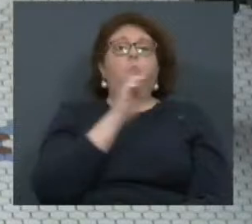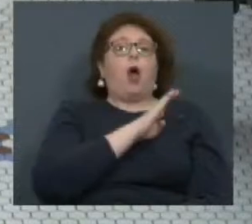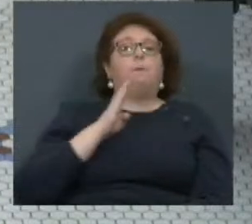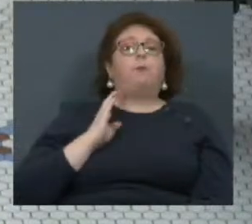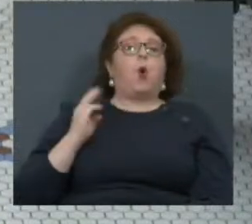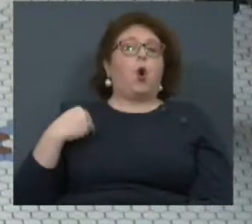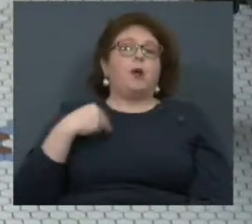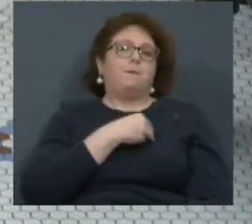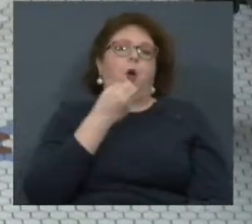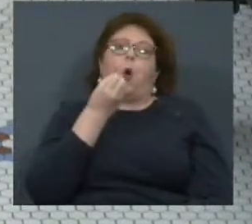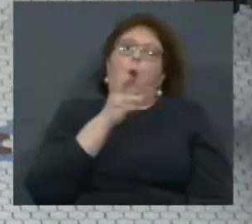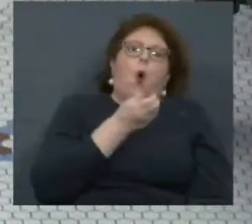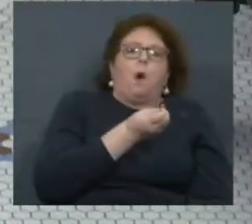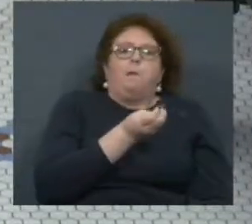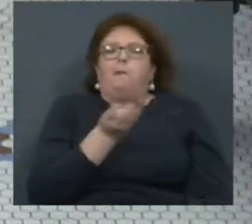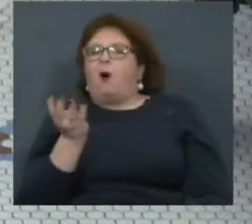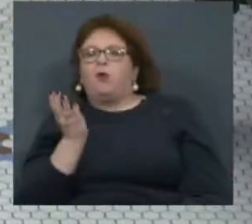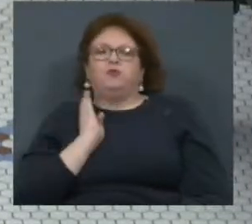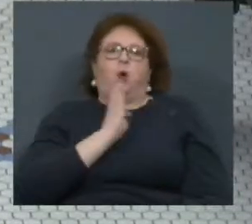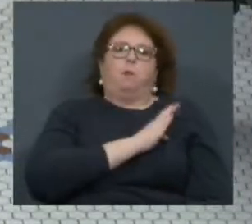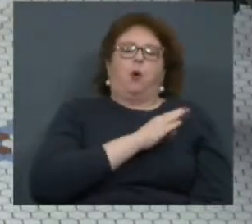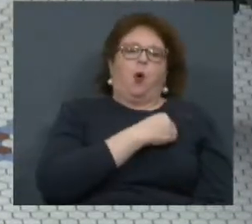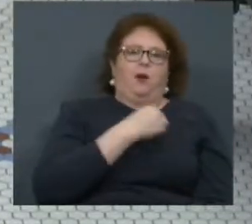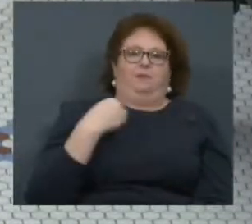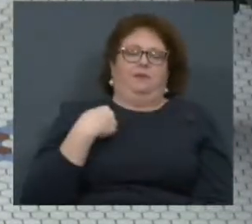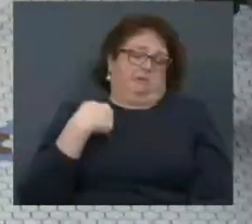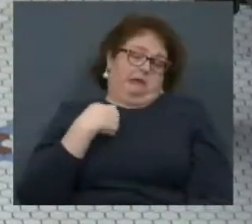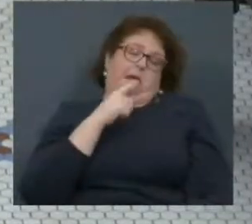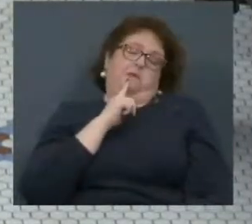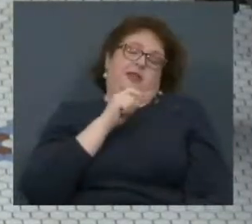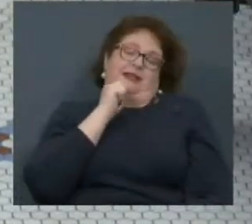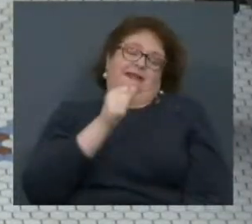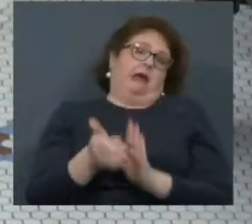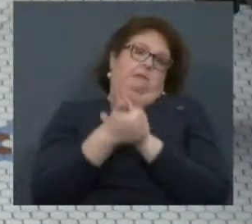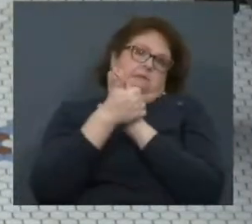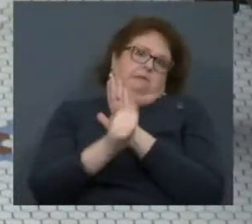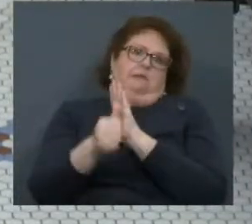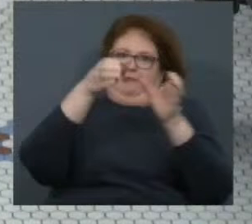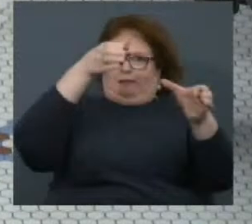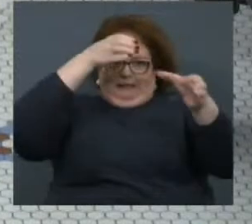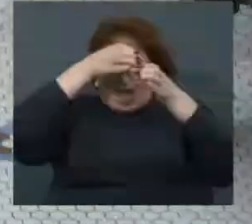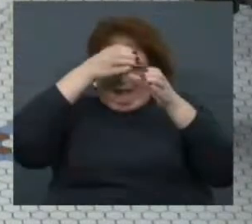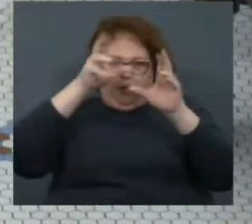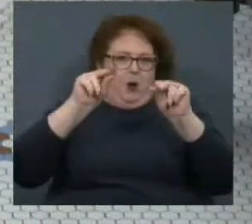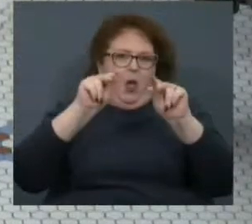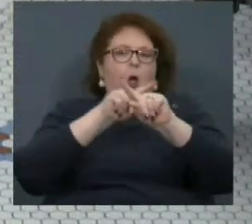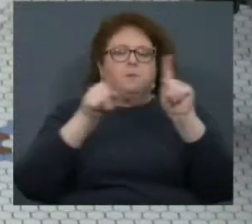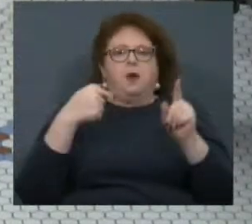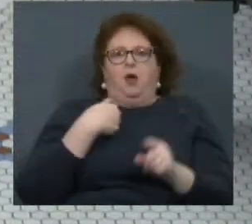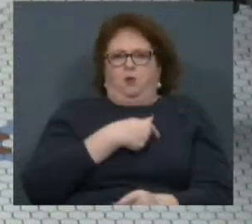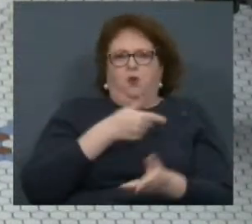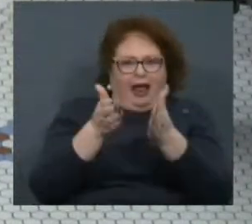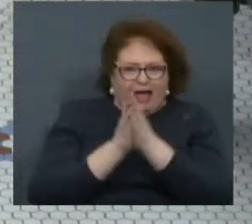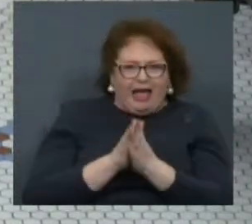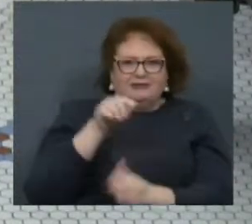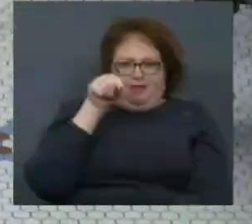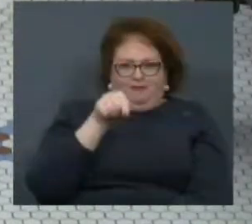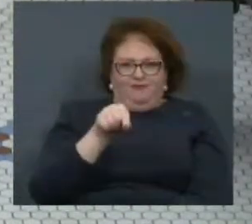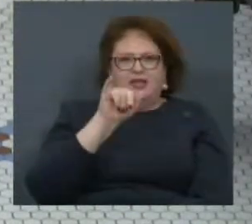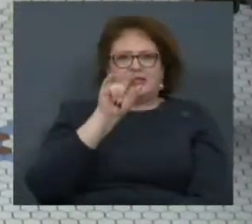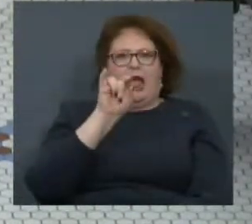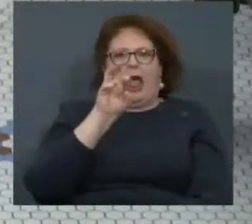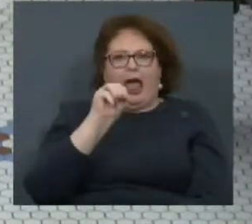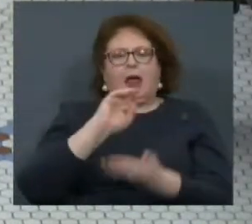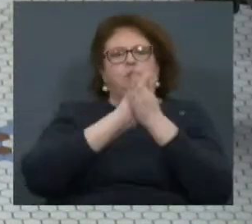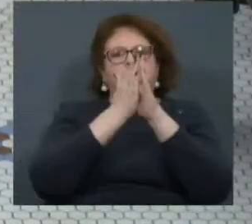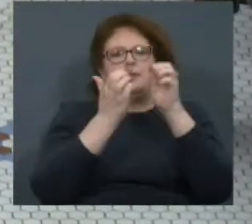board members, I'm not well versed on how this works, but we're asking that this item be separated. Give us